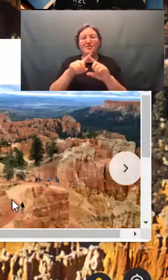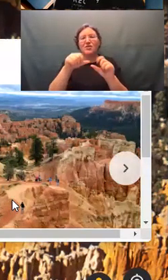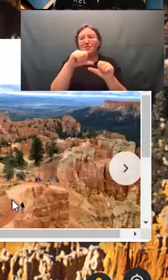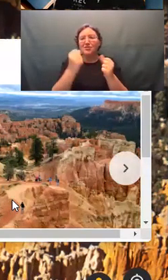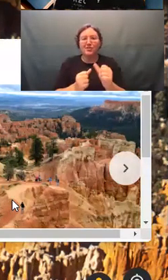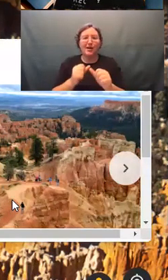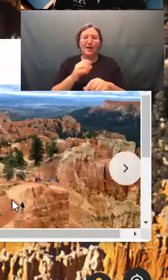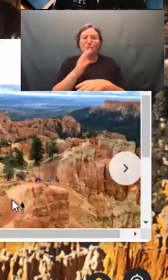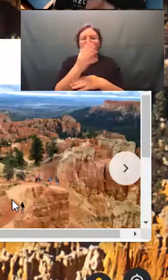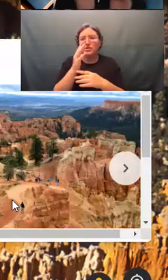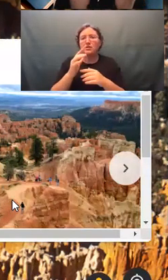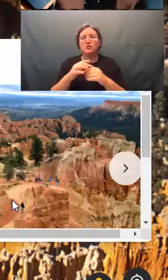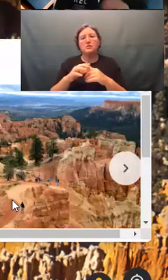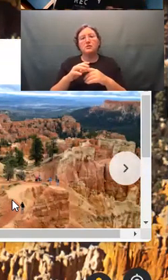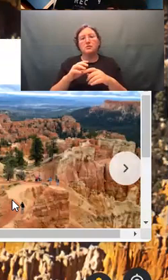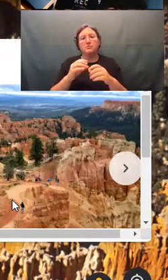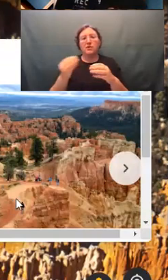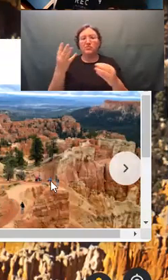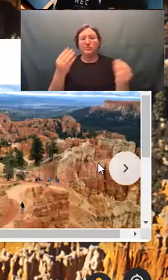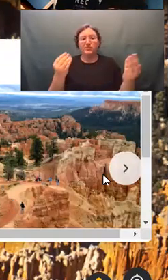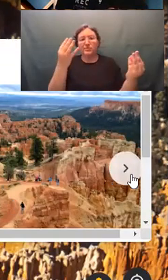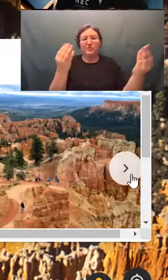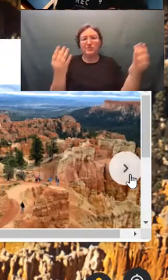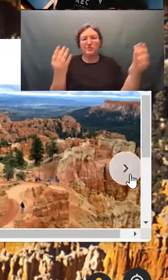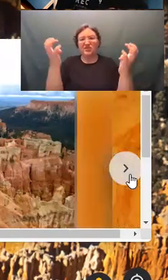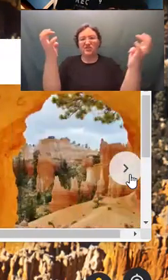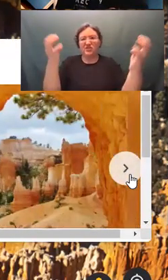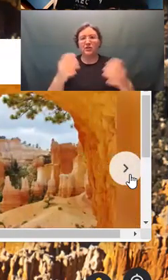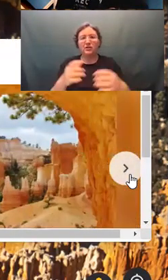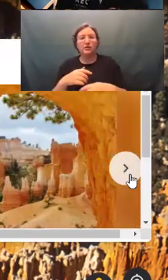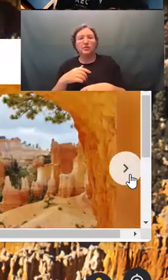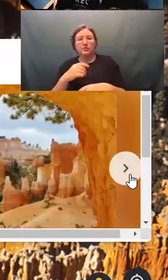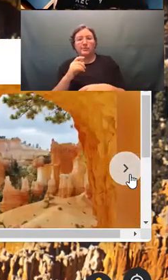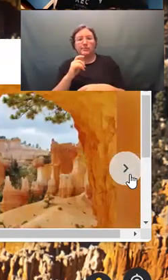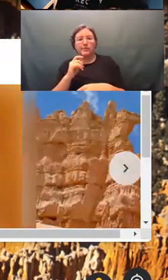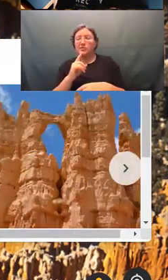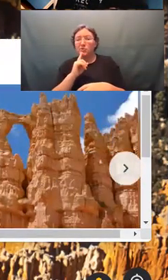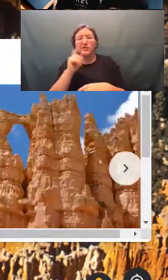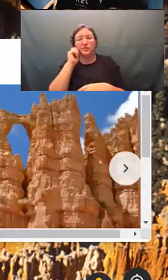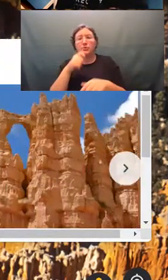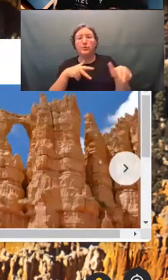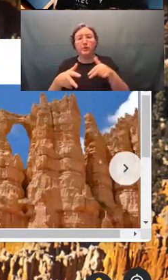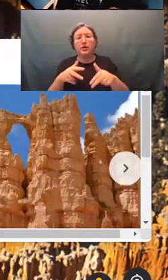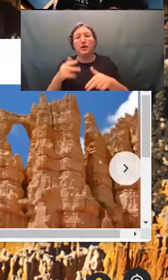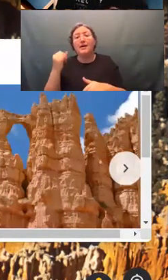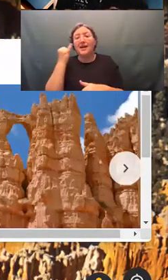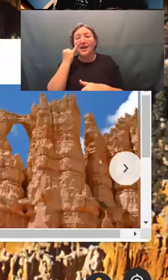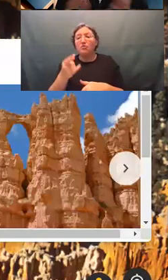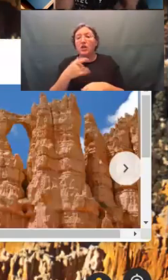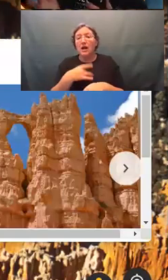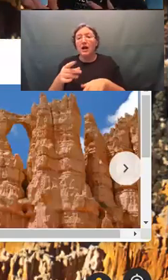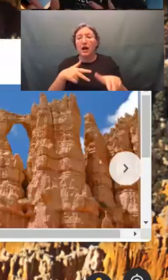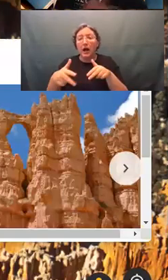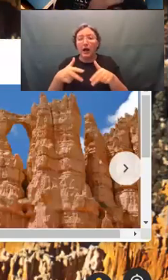trees all kind of bursting out of the cracks and crevices. So it's a really neat hike. If you are a hiker